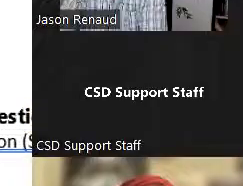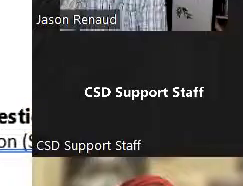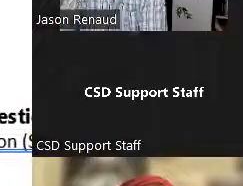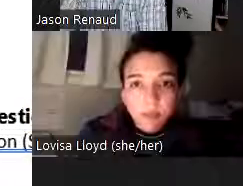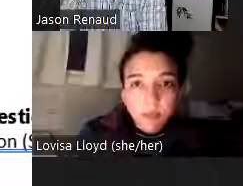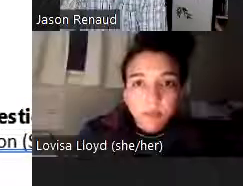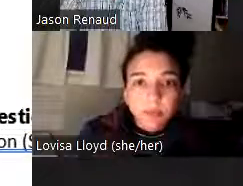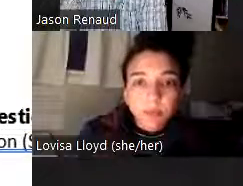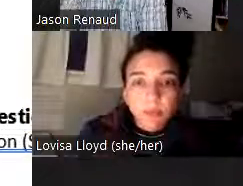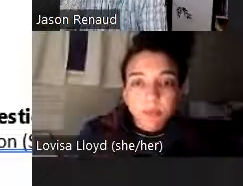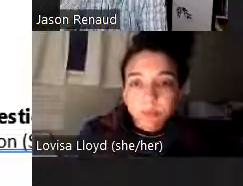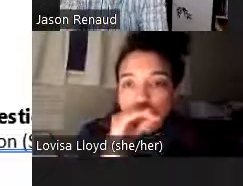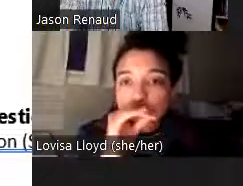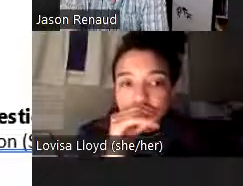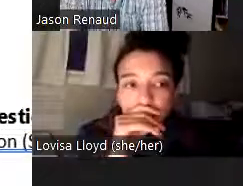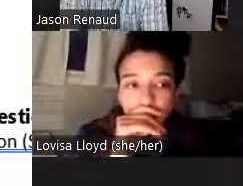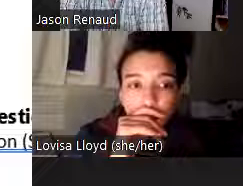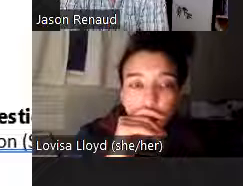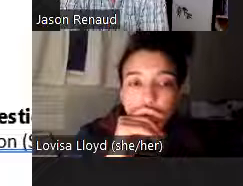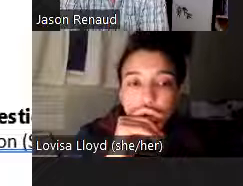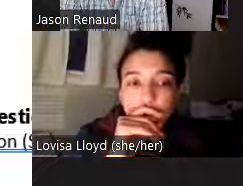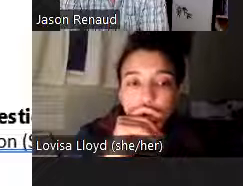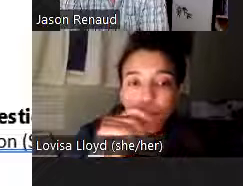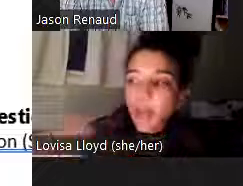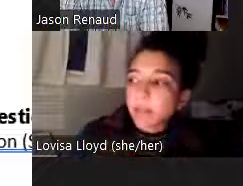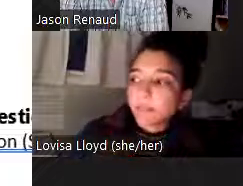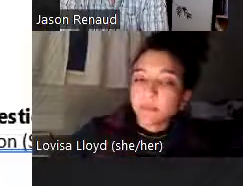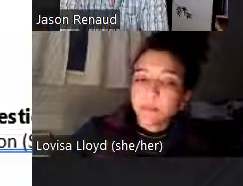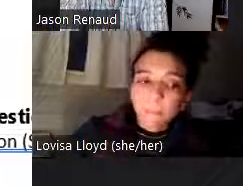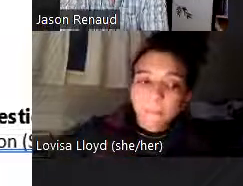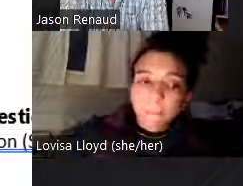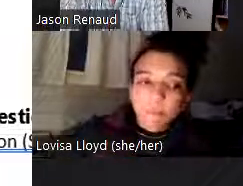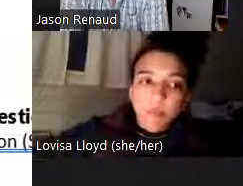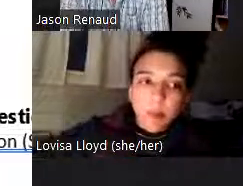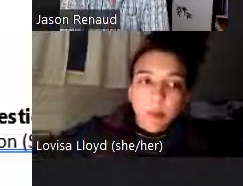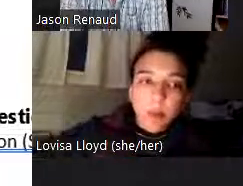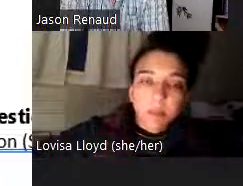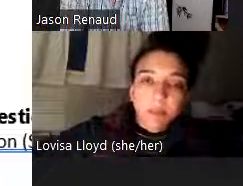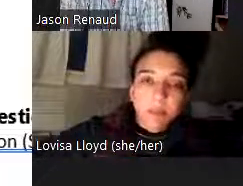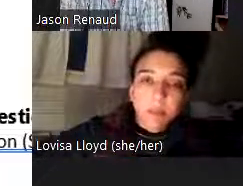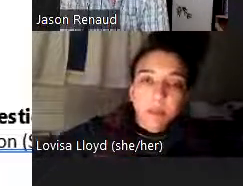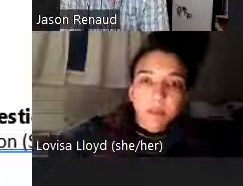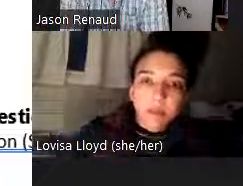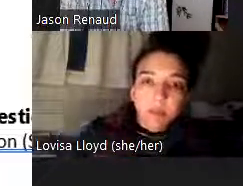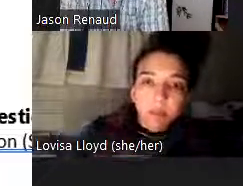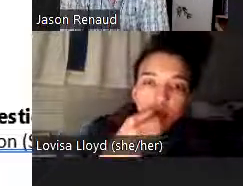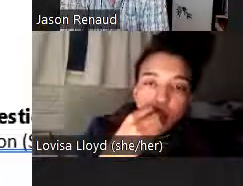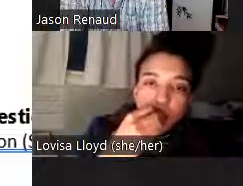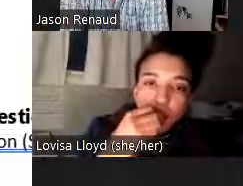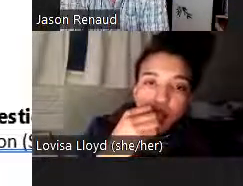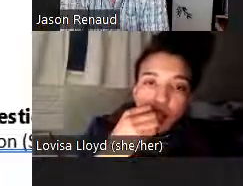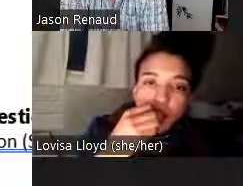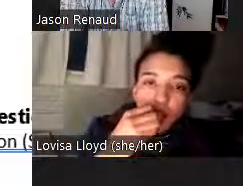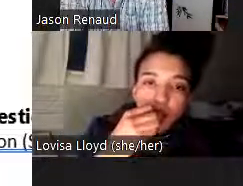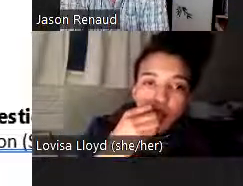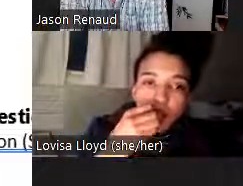where we're uncomfortable with the language, but also the spirit of this language is not written in law. It's we're making agreements